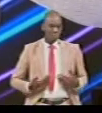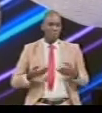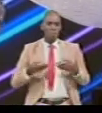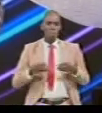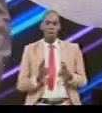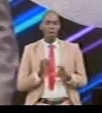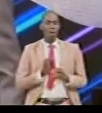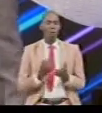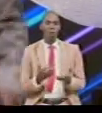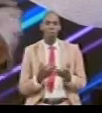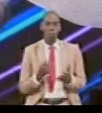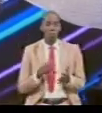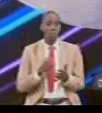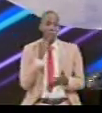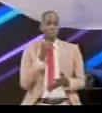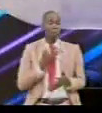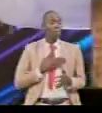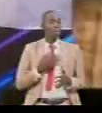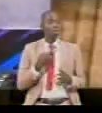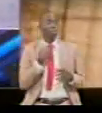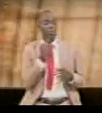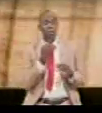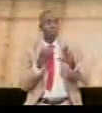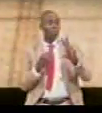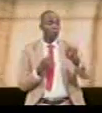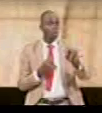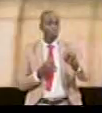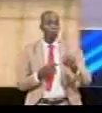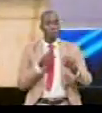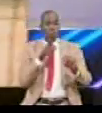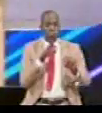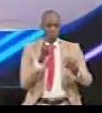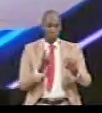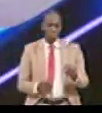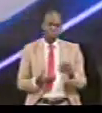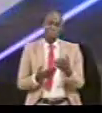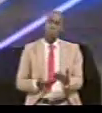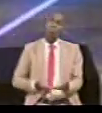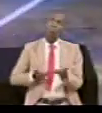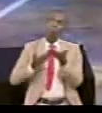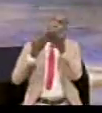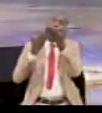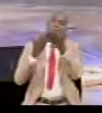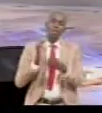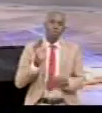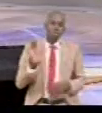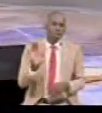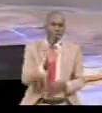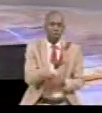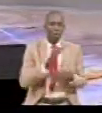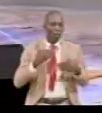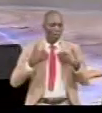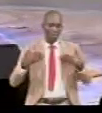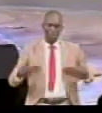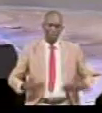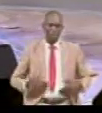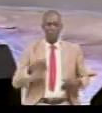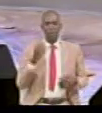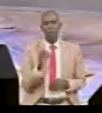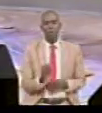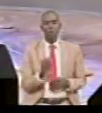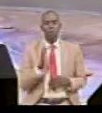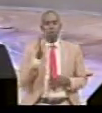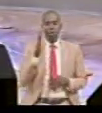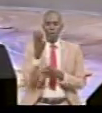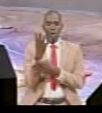want. It's mine. He says, no, that now you present your bodies, every part of your body, your